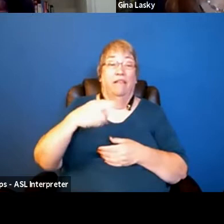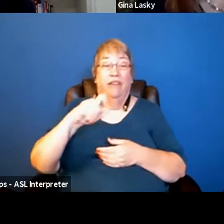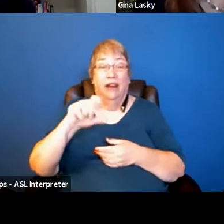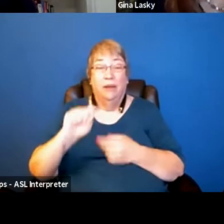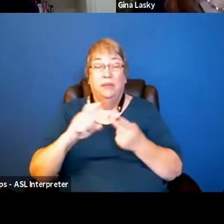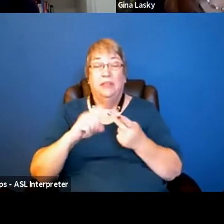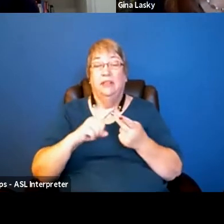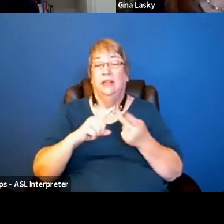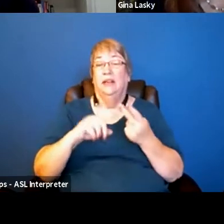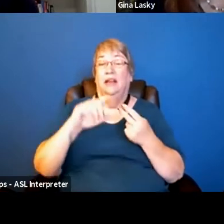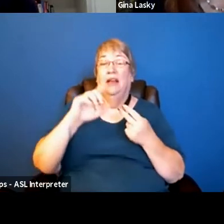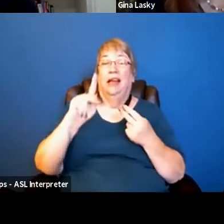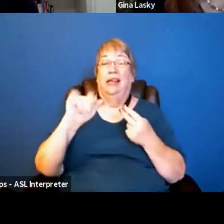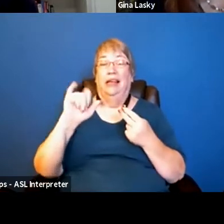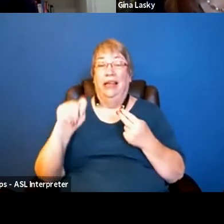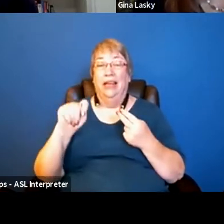that